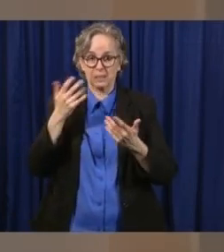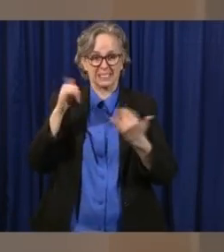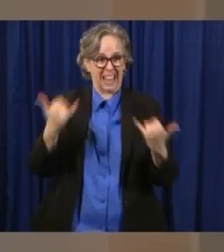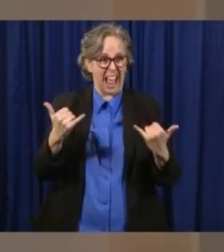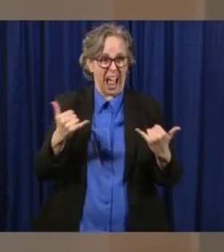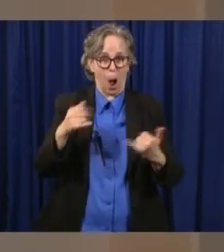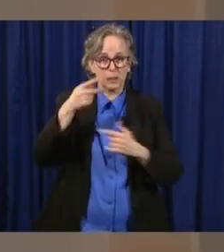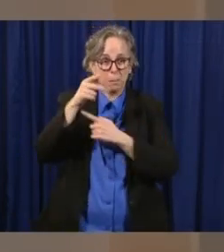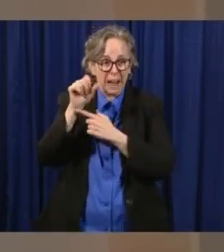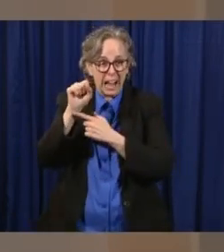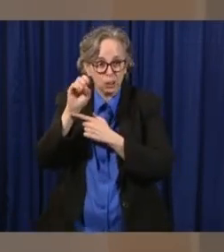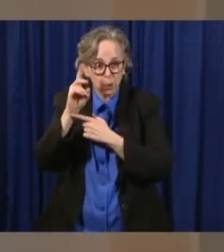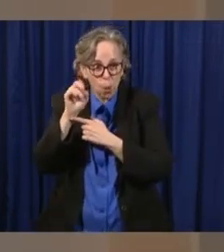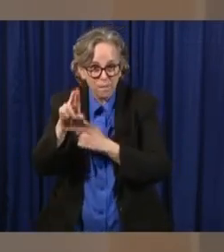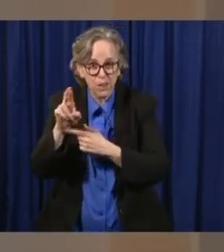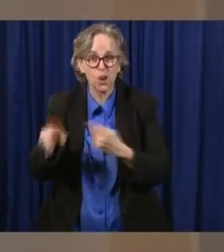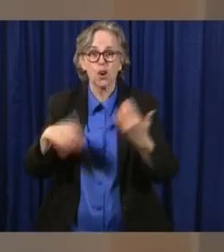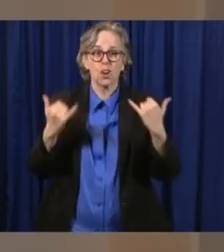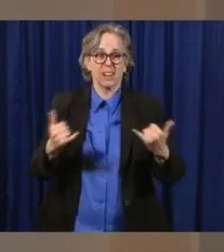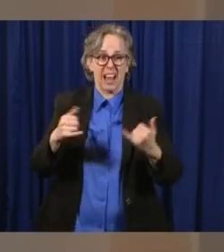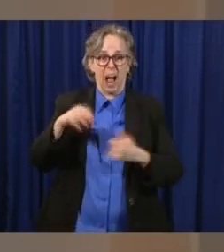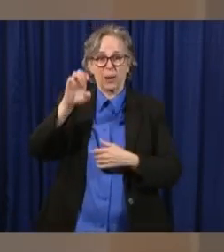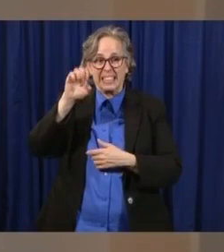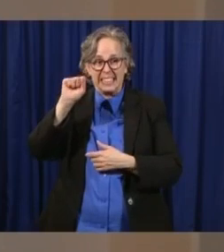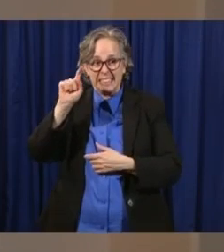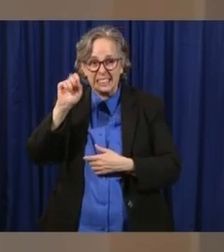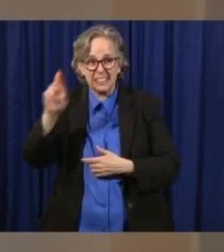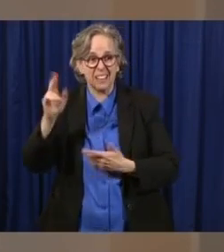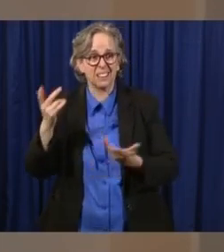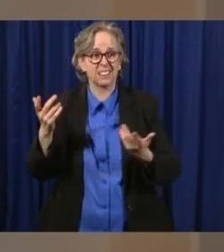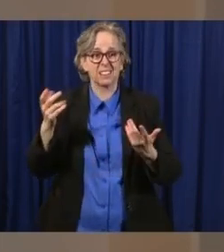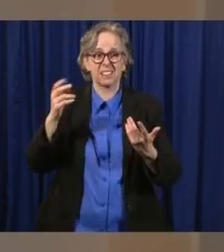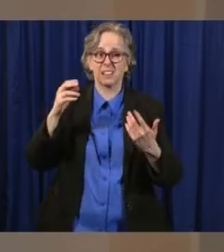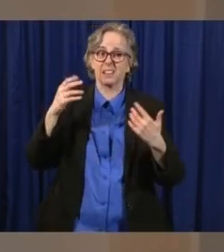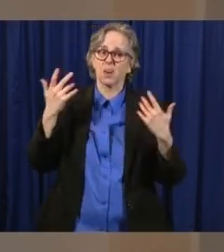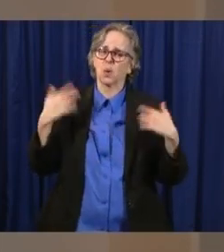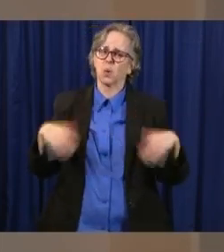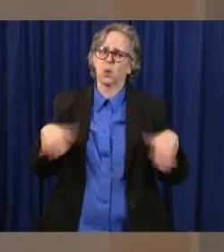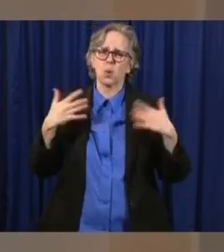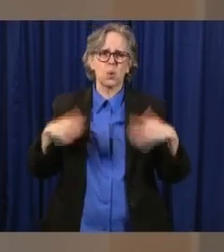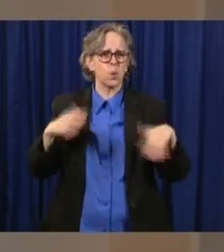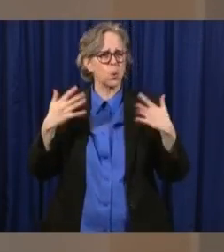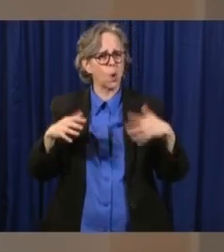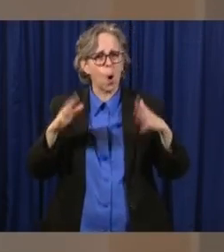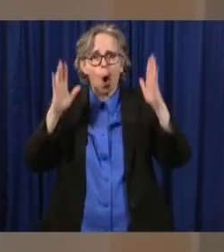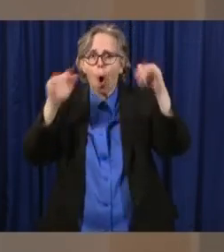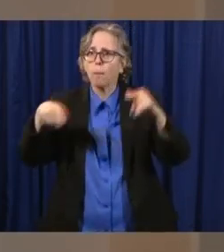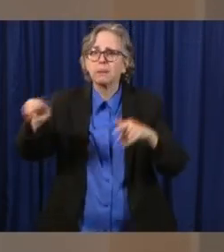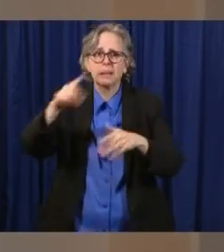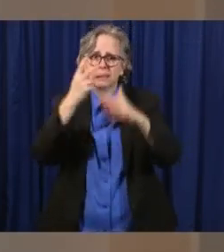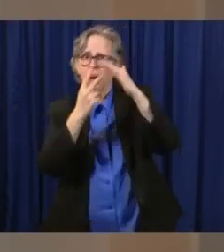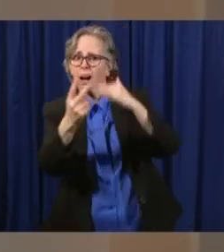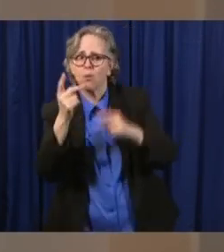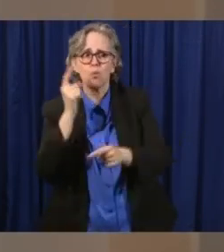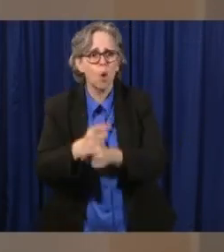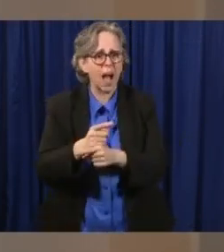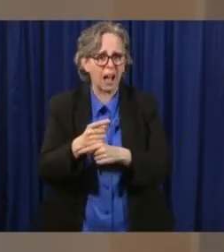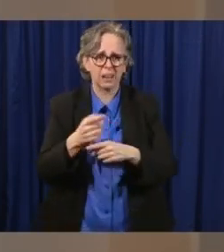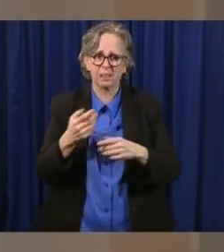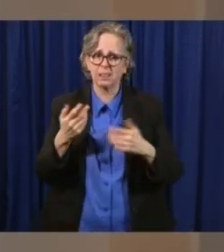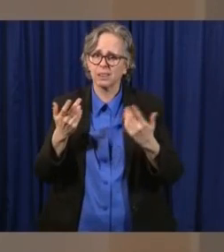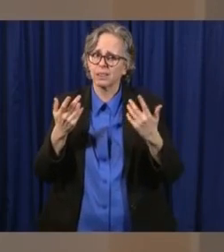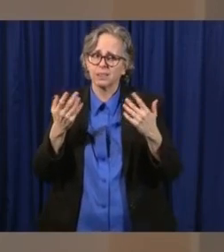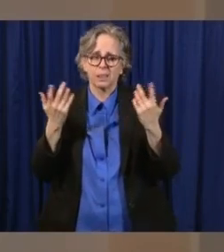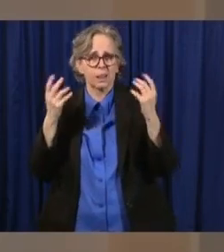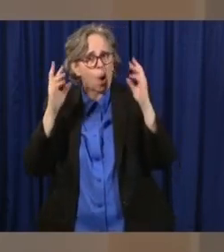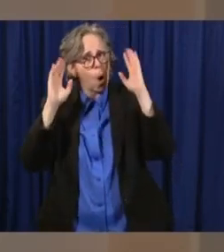Holy Week, amen to that. Let's hope that we are able to restart this as soon as possible, but you now have hopefully a